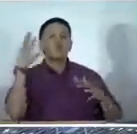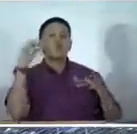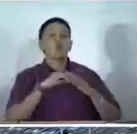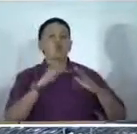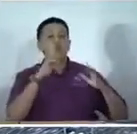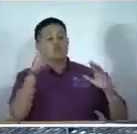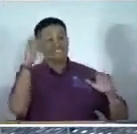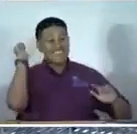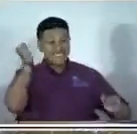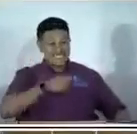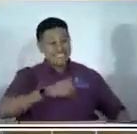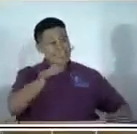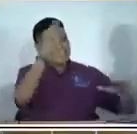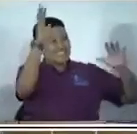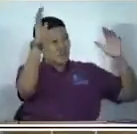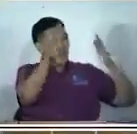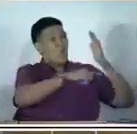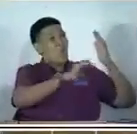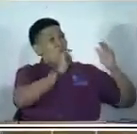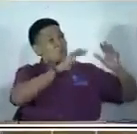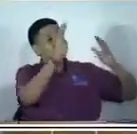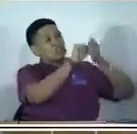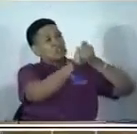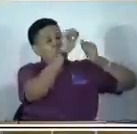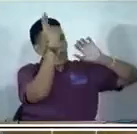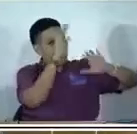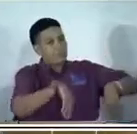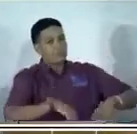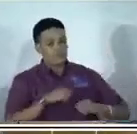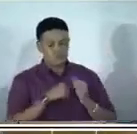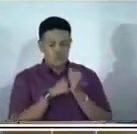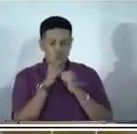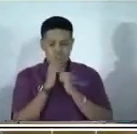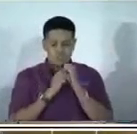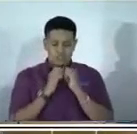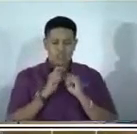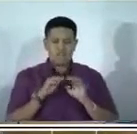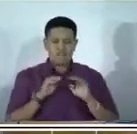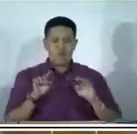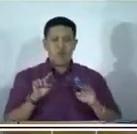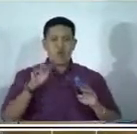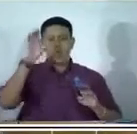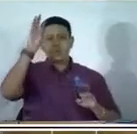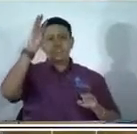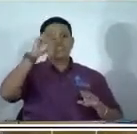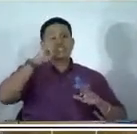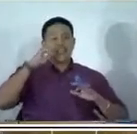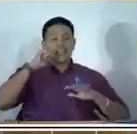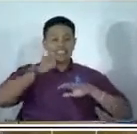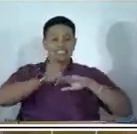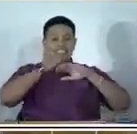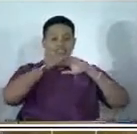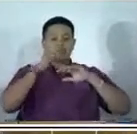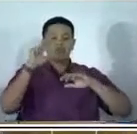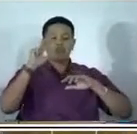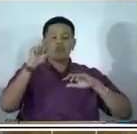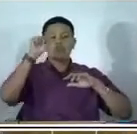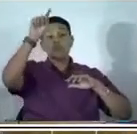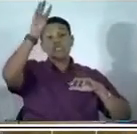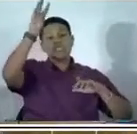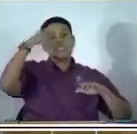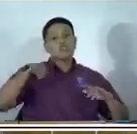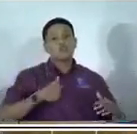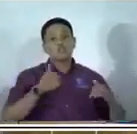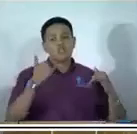and structural repairs to floors 1 to 6 and installation of roof on floors 3 to 6. We're also now